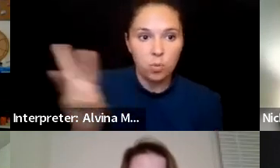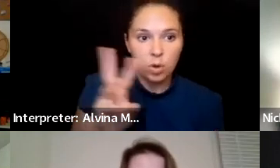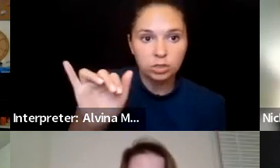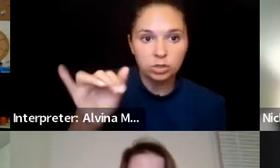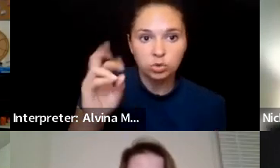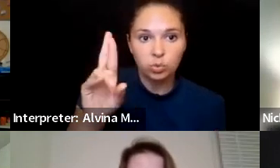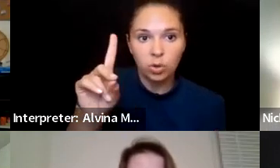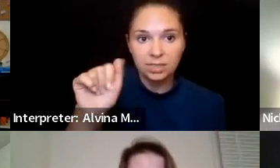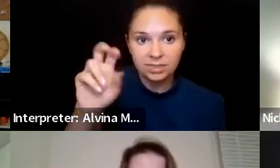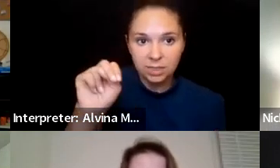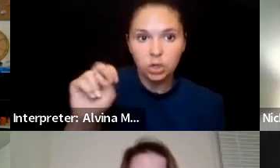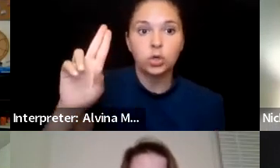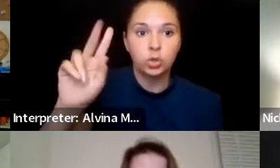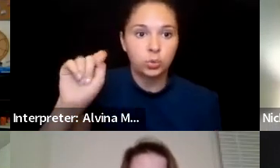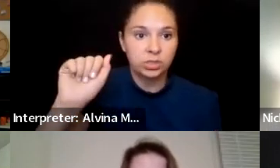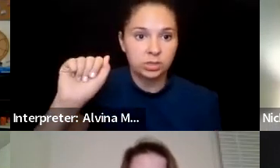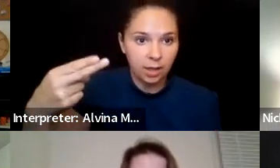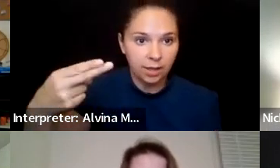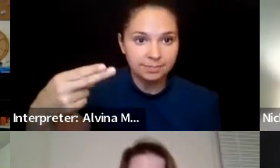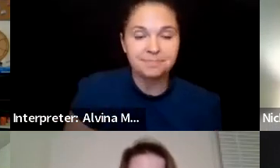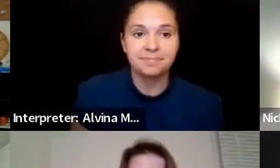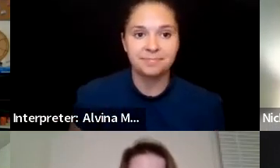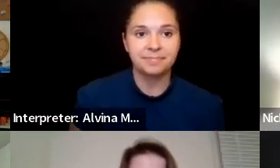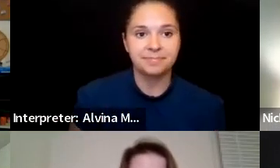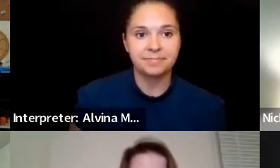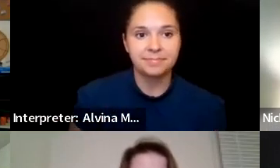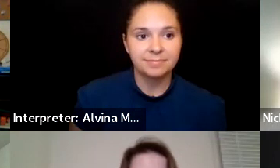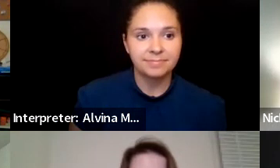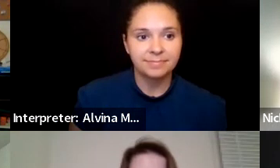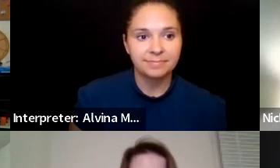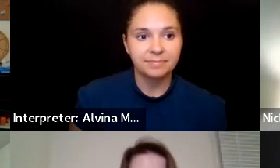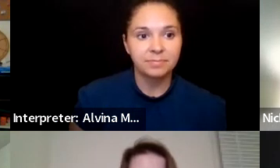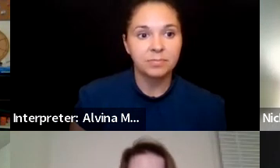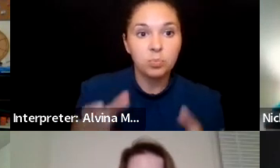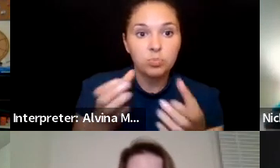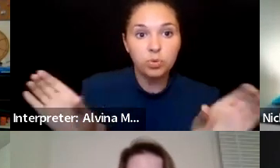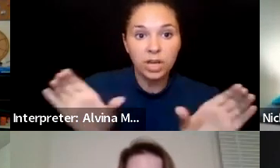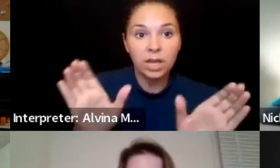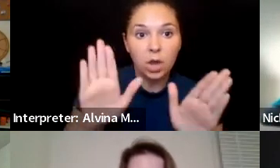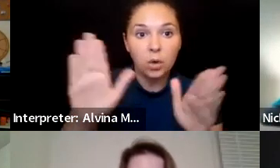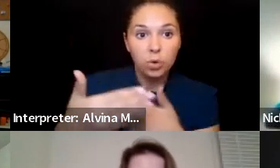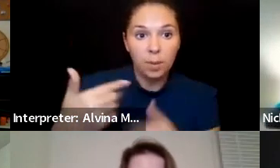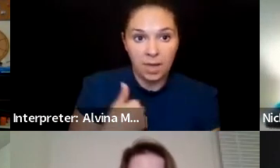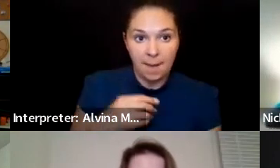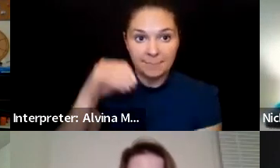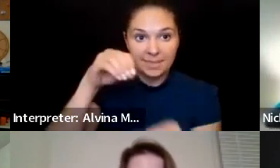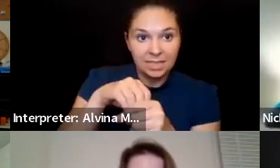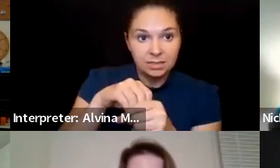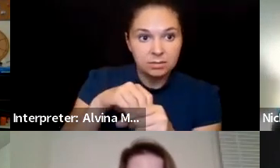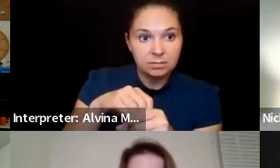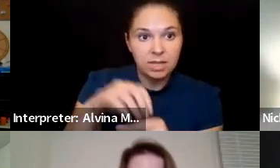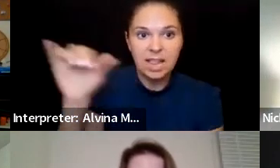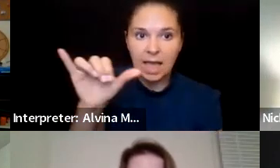Utah. And the breakout room I'm in, like